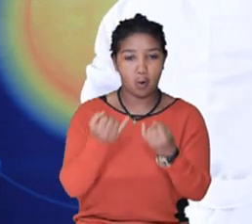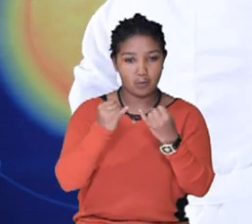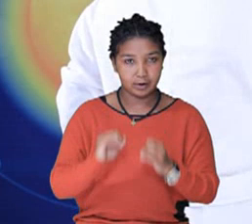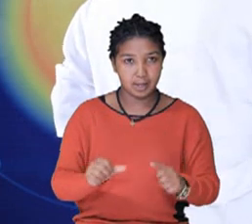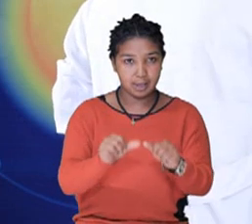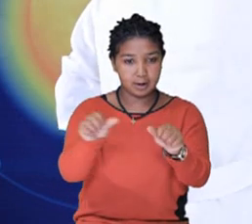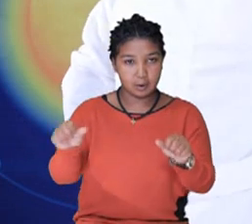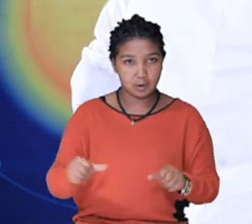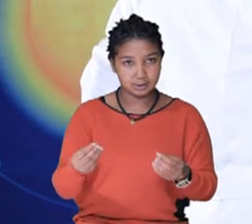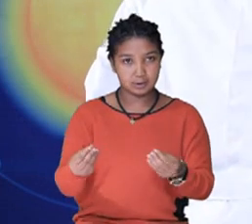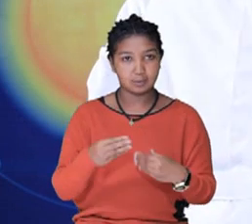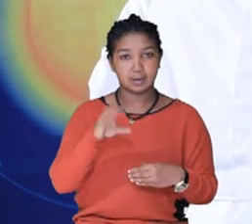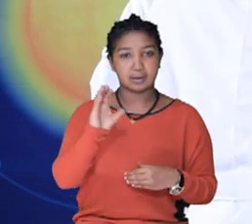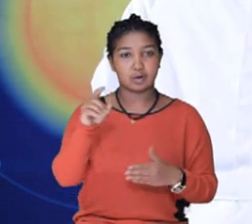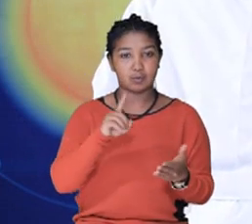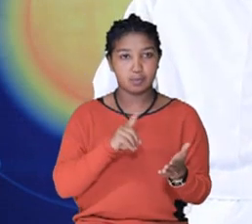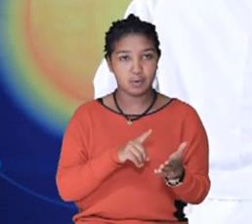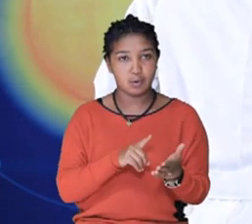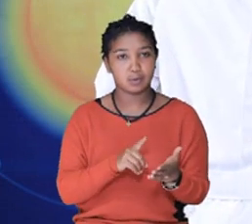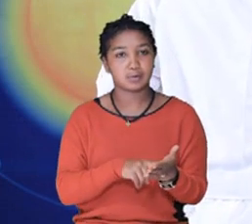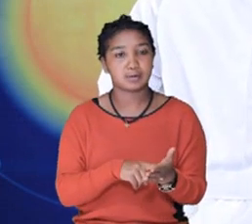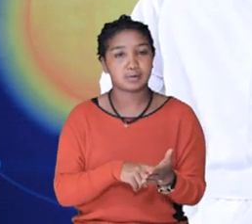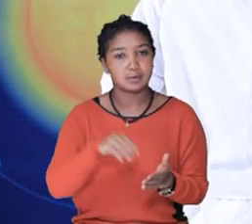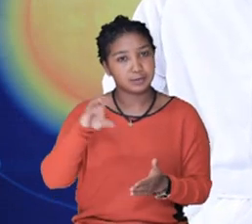over area 1 is given